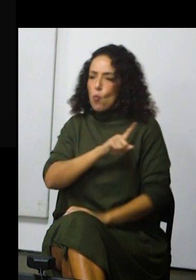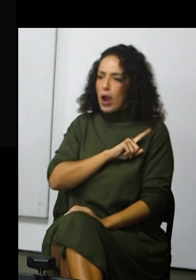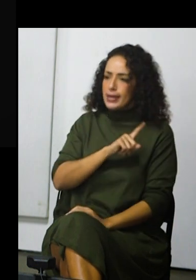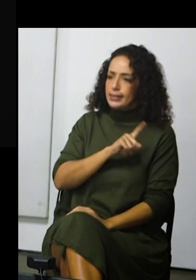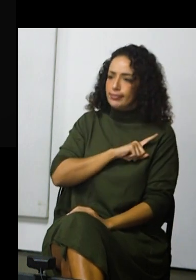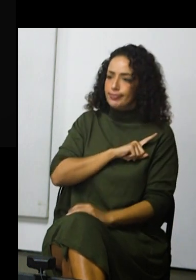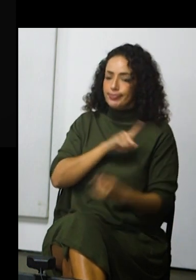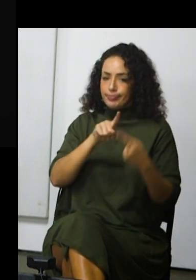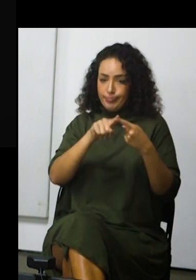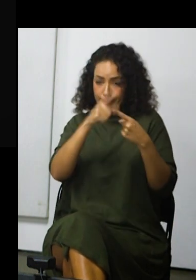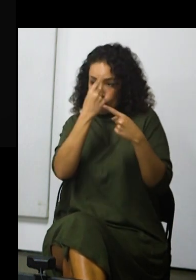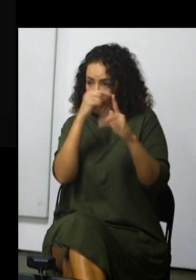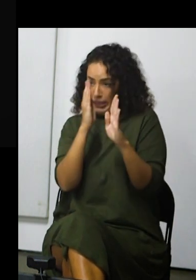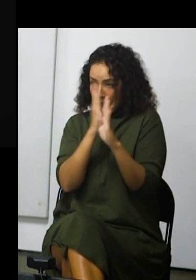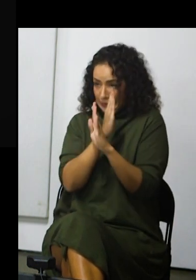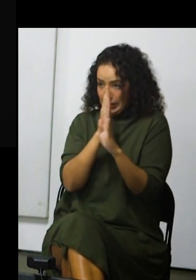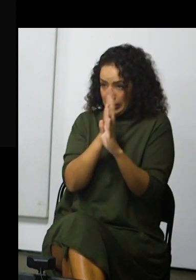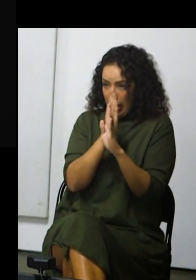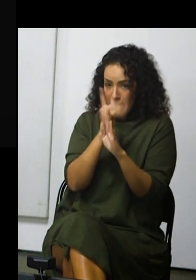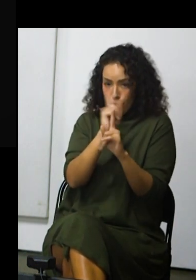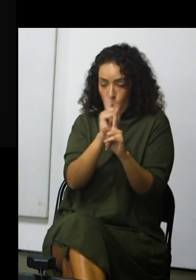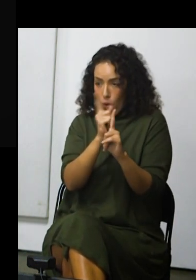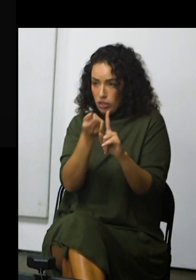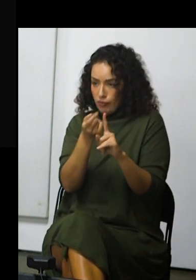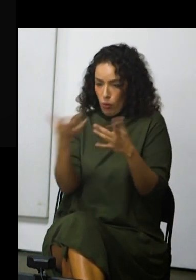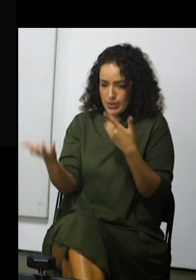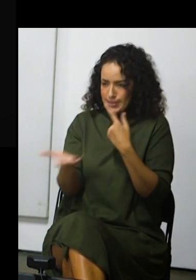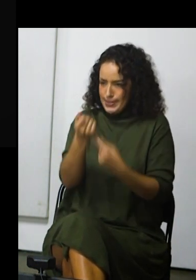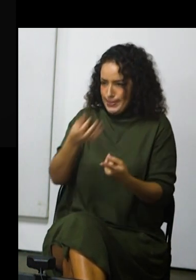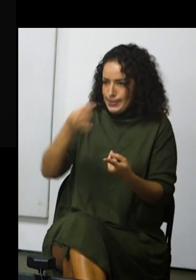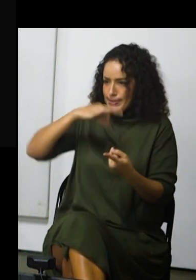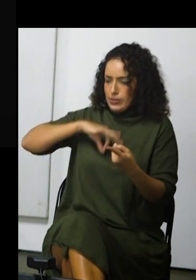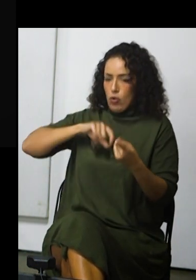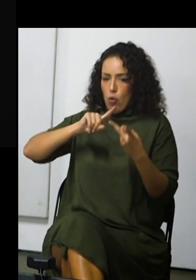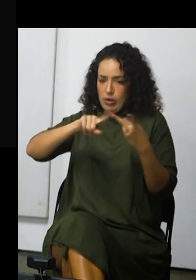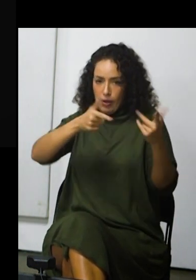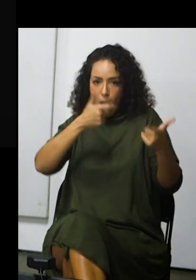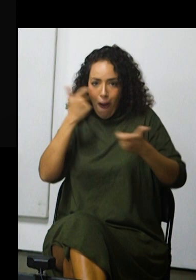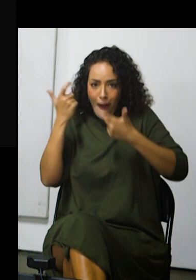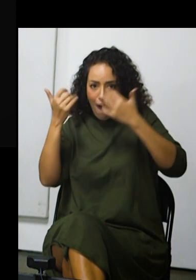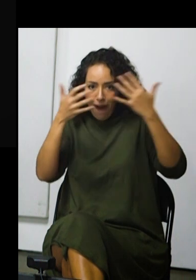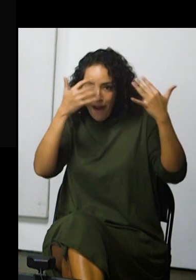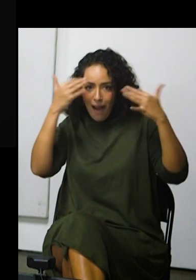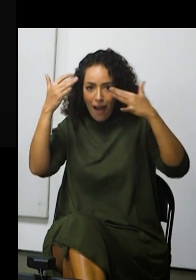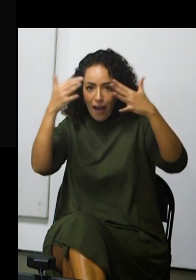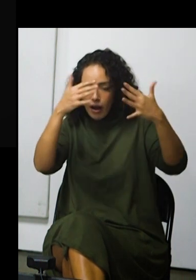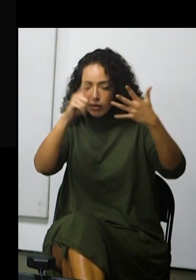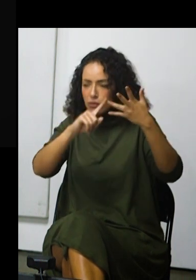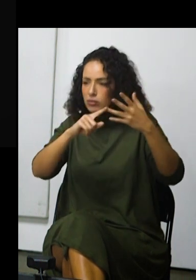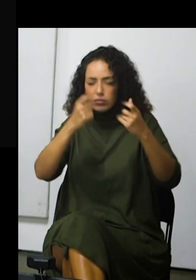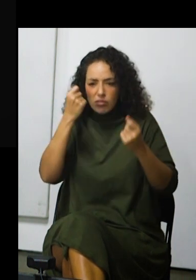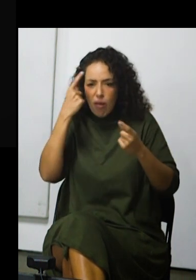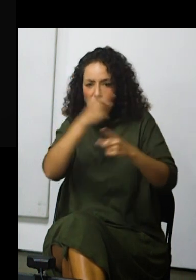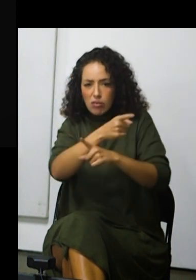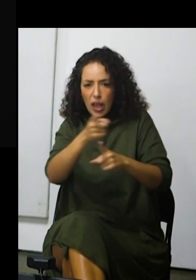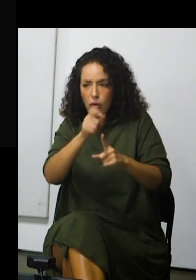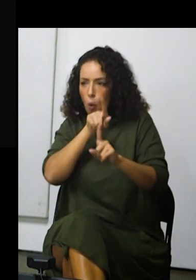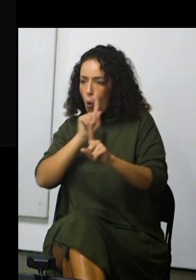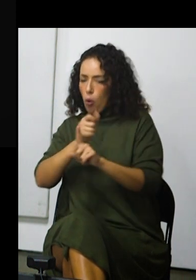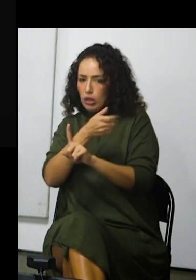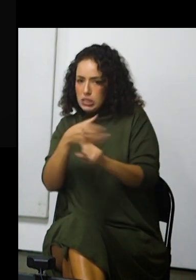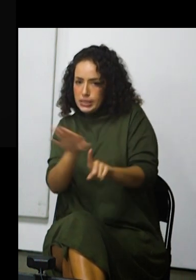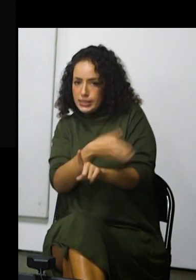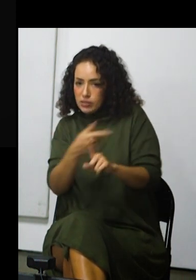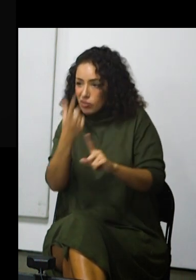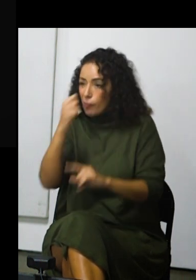as a form of disguise for monetary gain, to create mystique, as the result of misunderstanding or coercion,